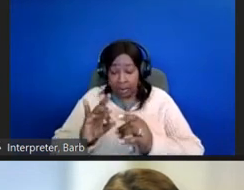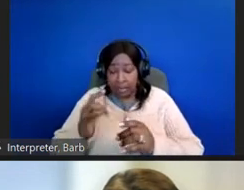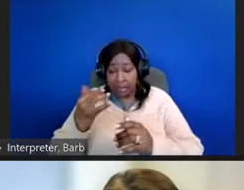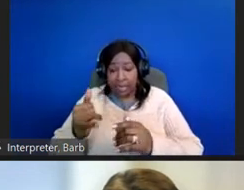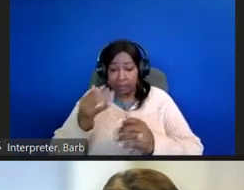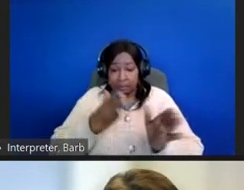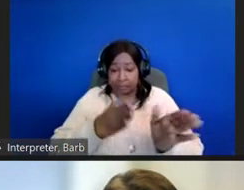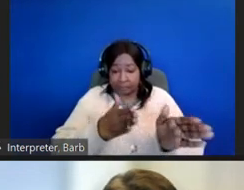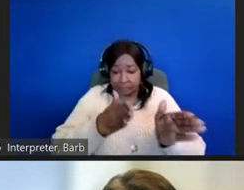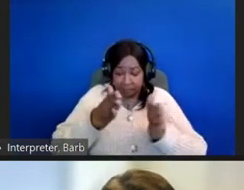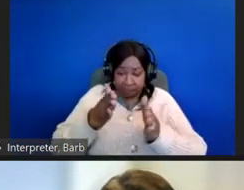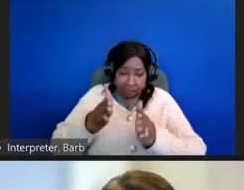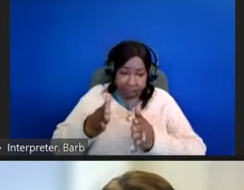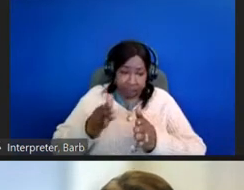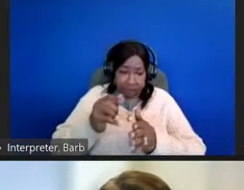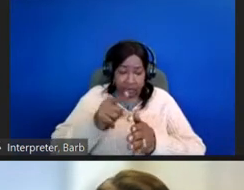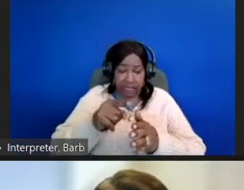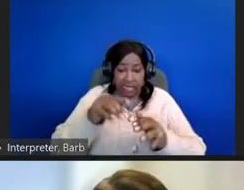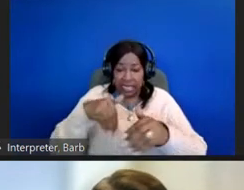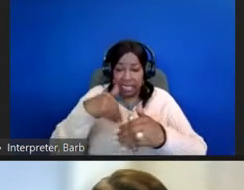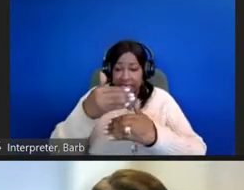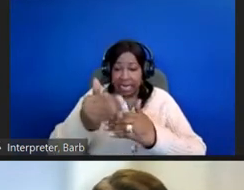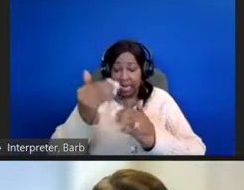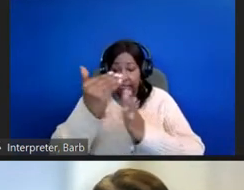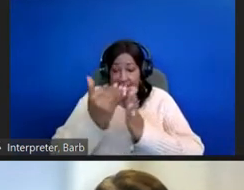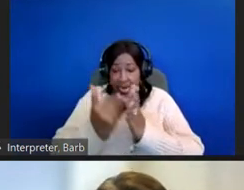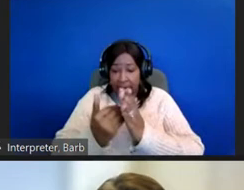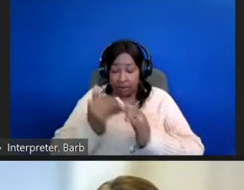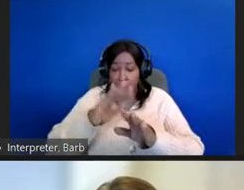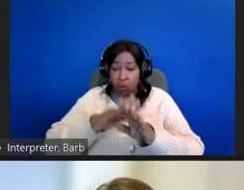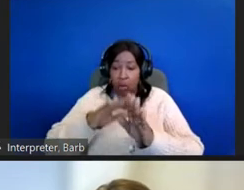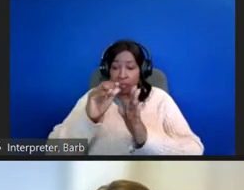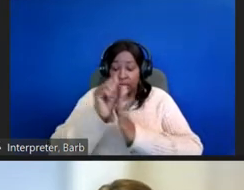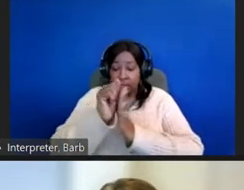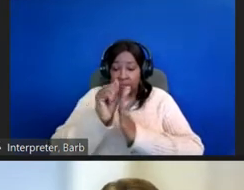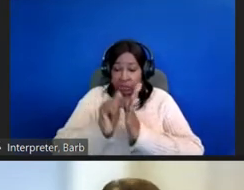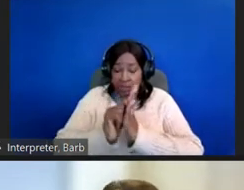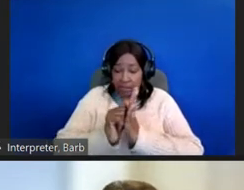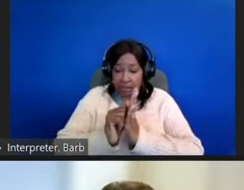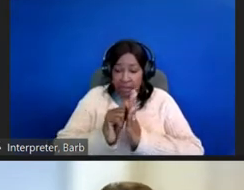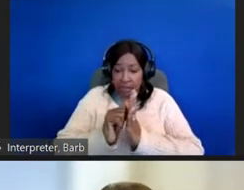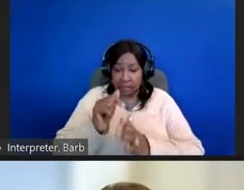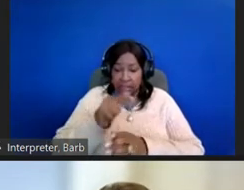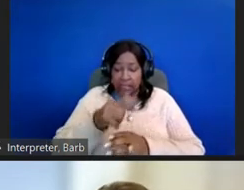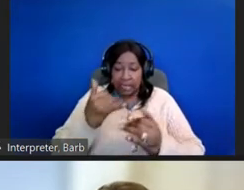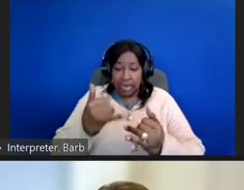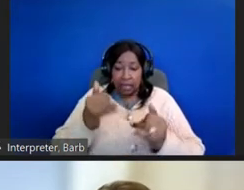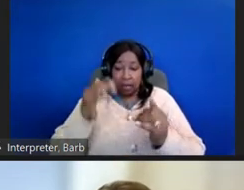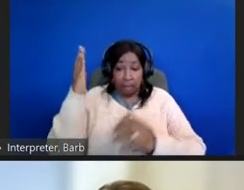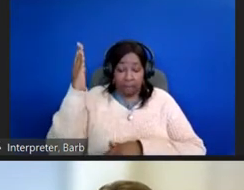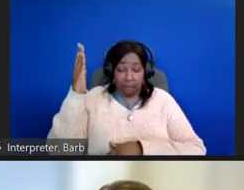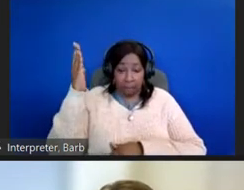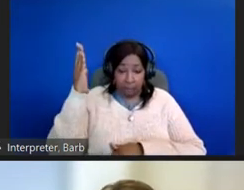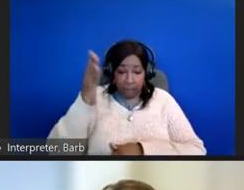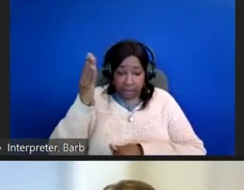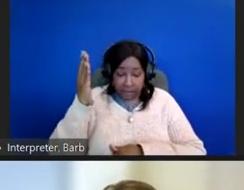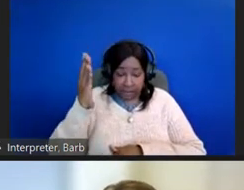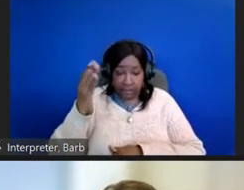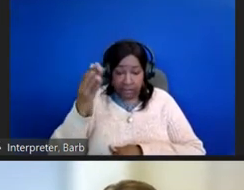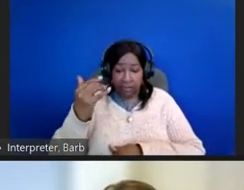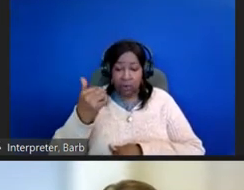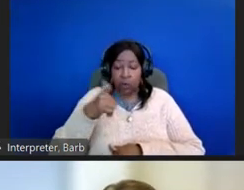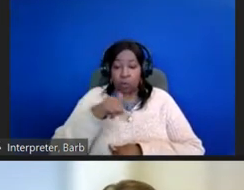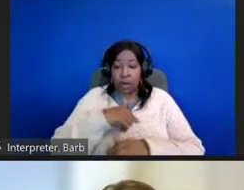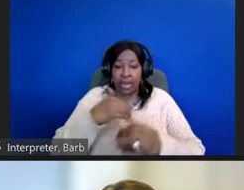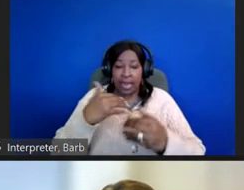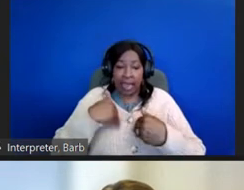list item on our agenda. We're moving over to our presentations now, and up we have the